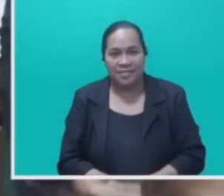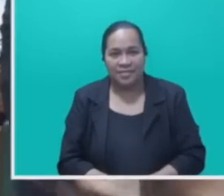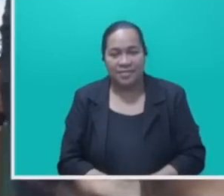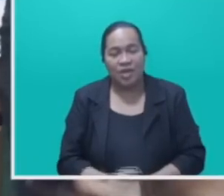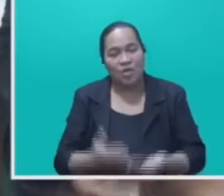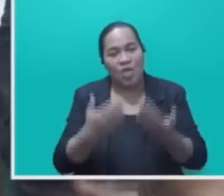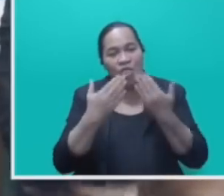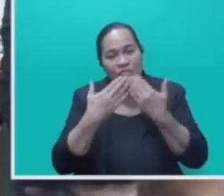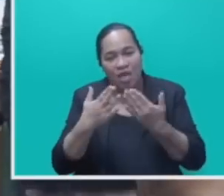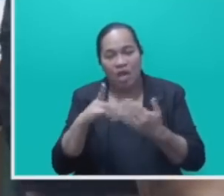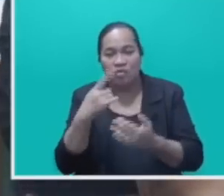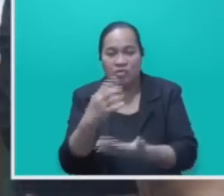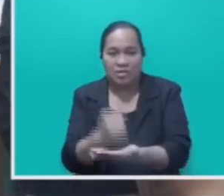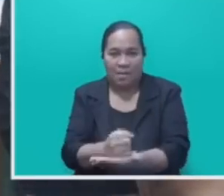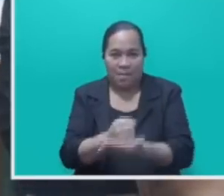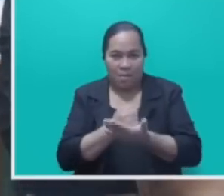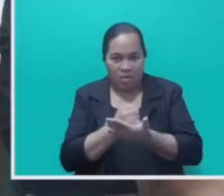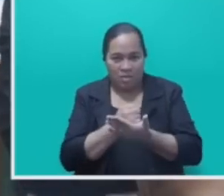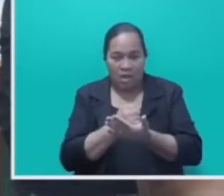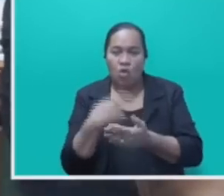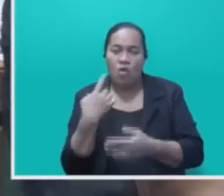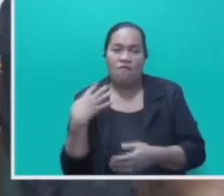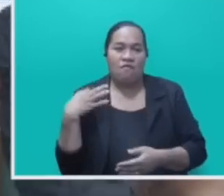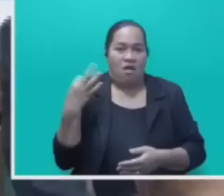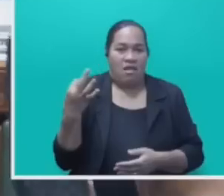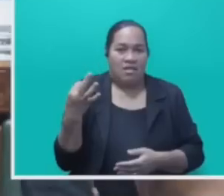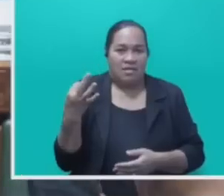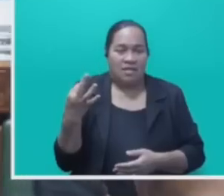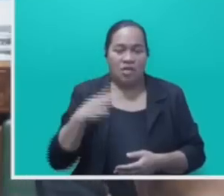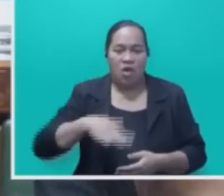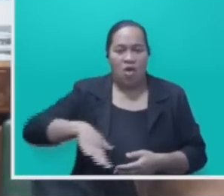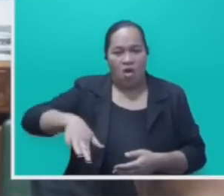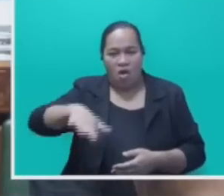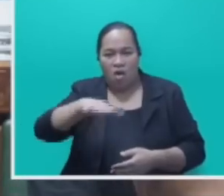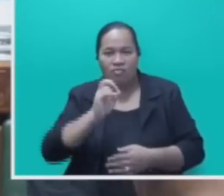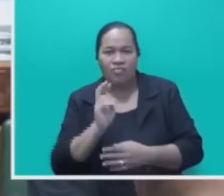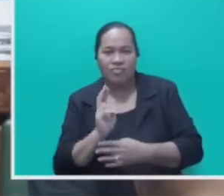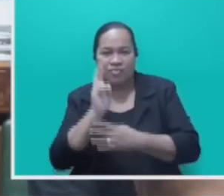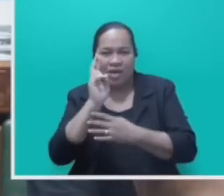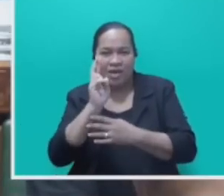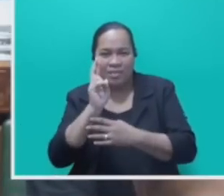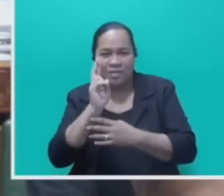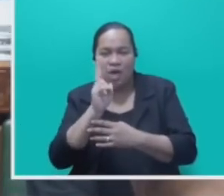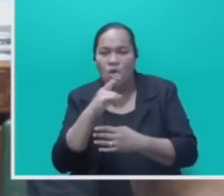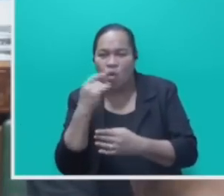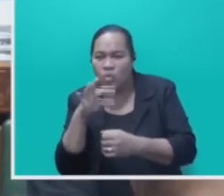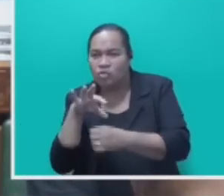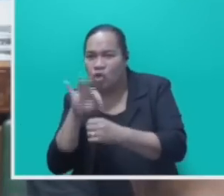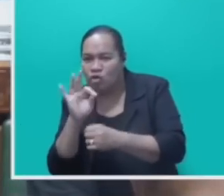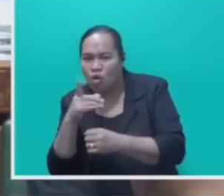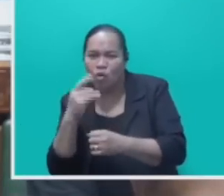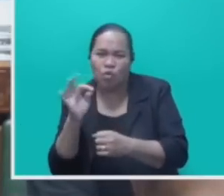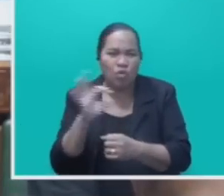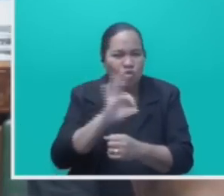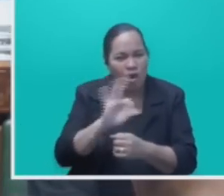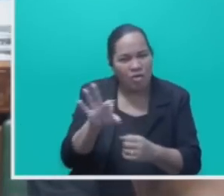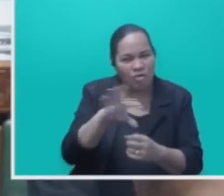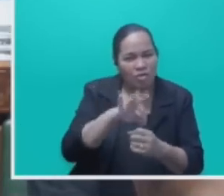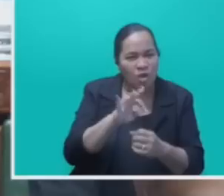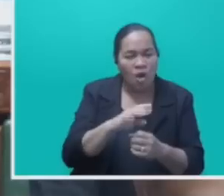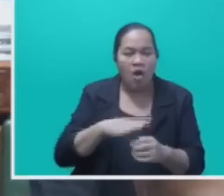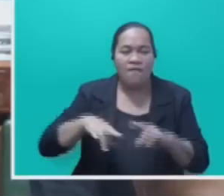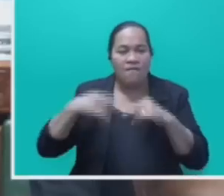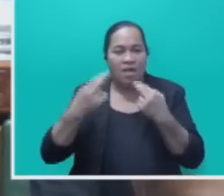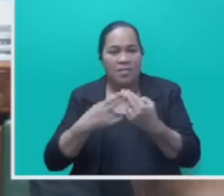to thank our supporters, our volunteers, all our candidates elected and unelected, all the families, the young and old,